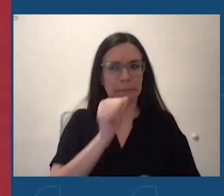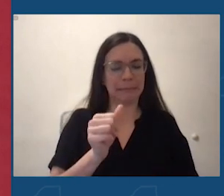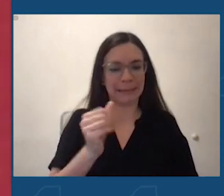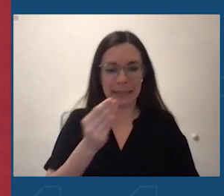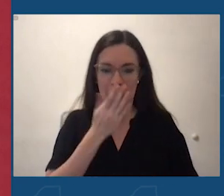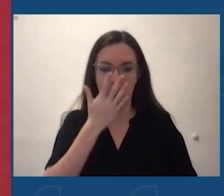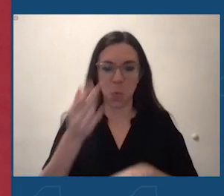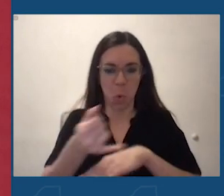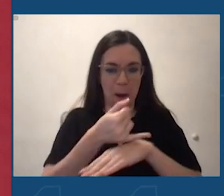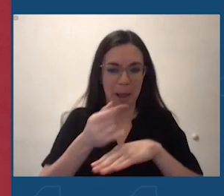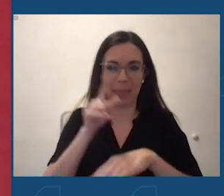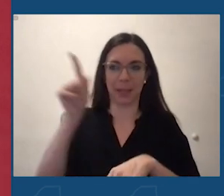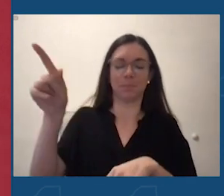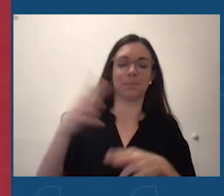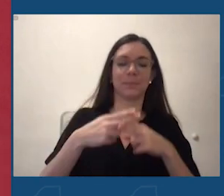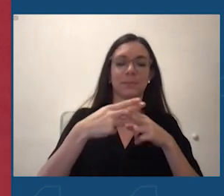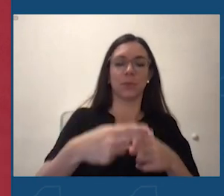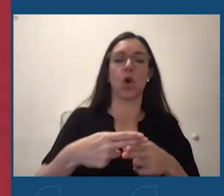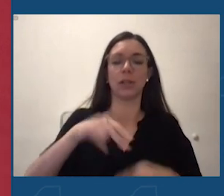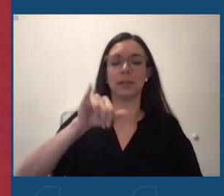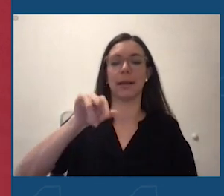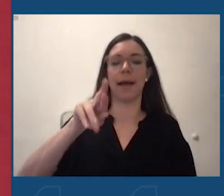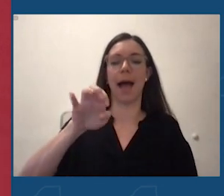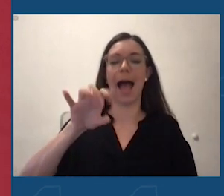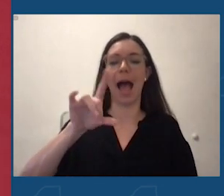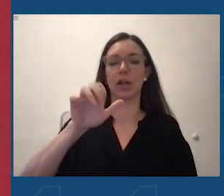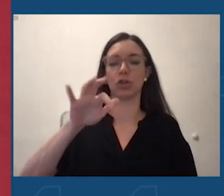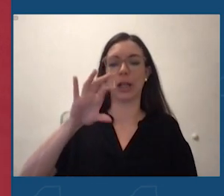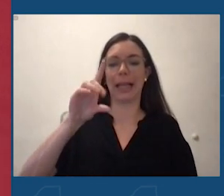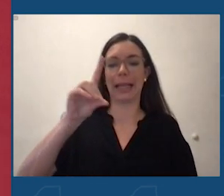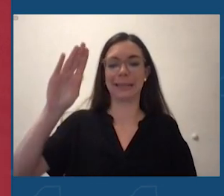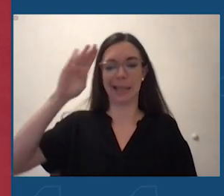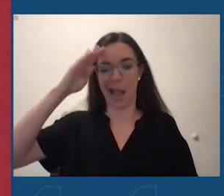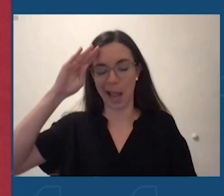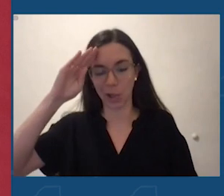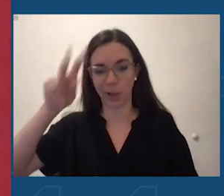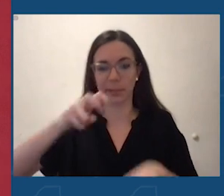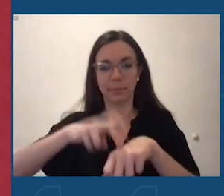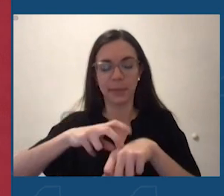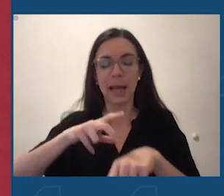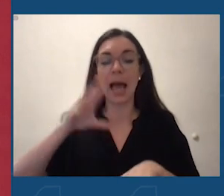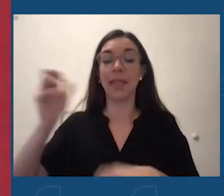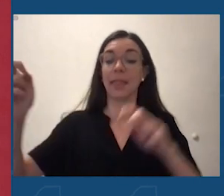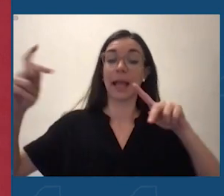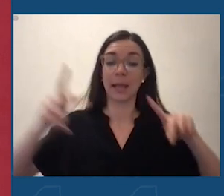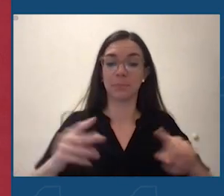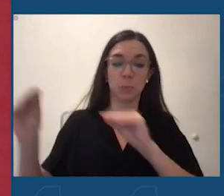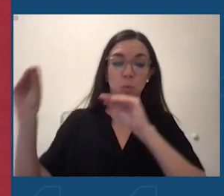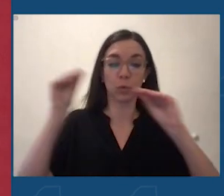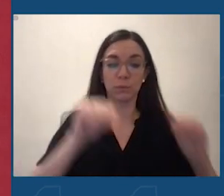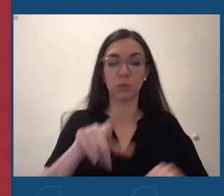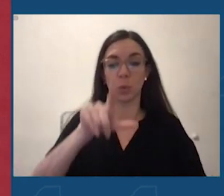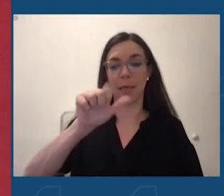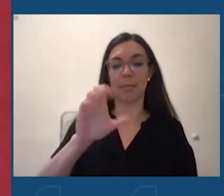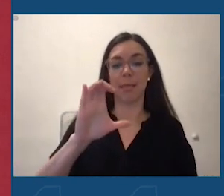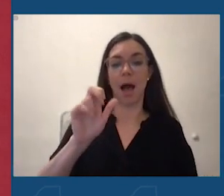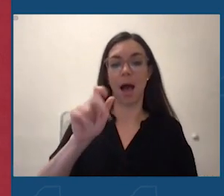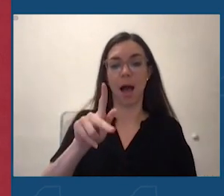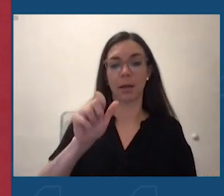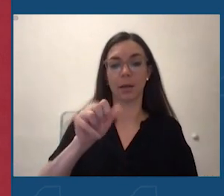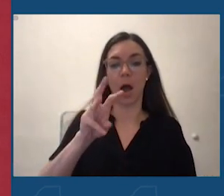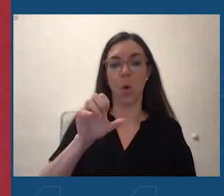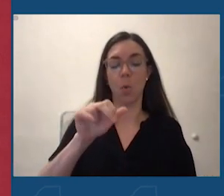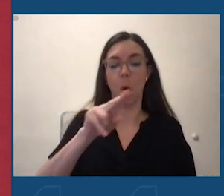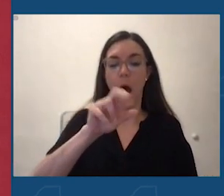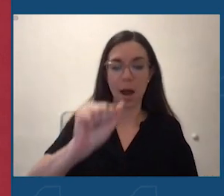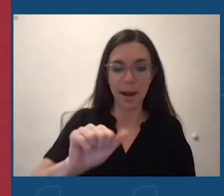island, known as Ireland. And they found their way to a place called Lackawanna, New York. Why Lackawanna, New York? It's a gritty steel